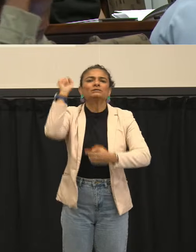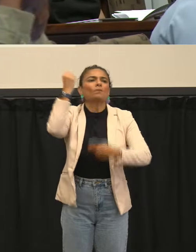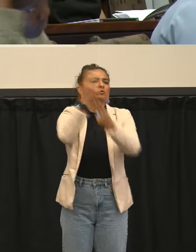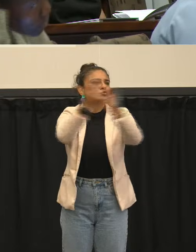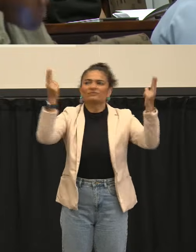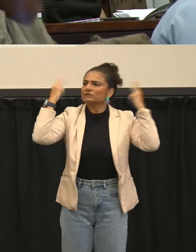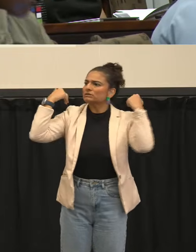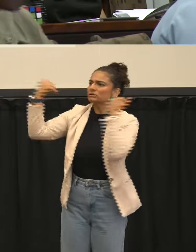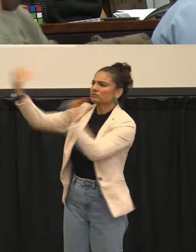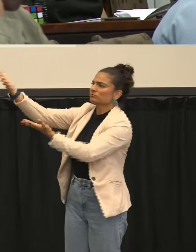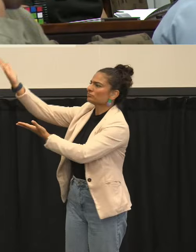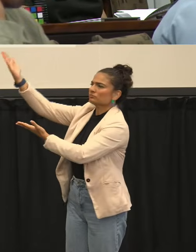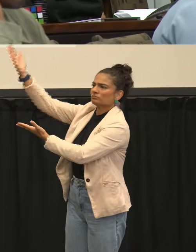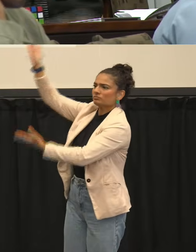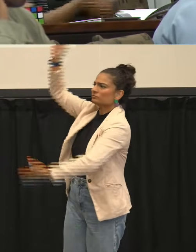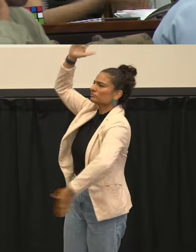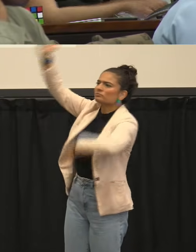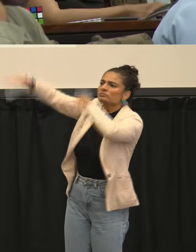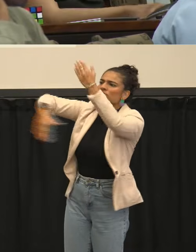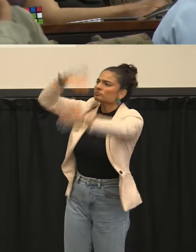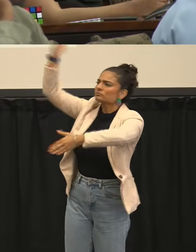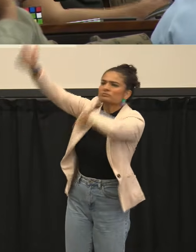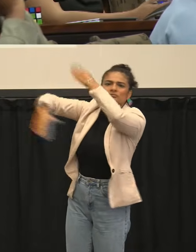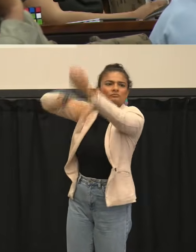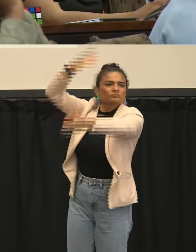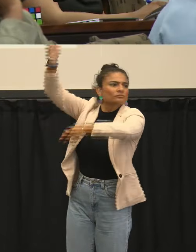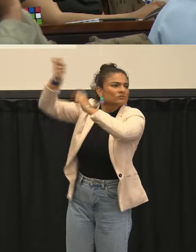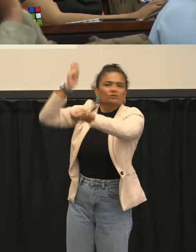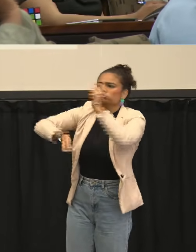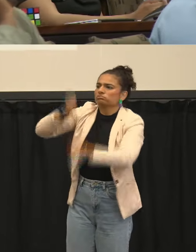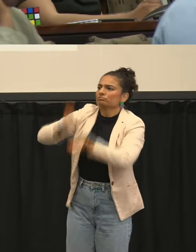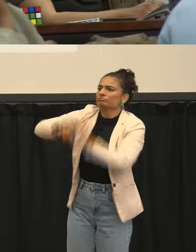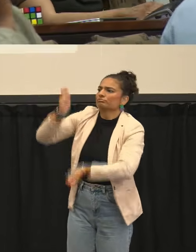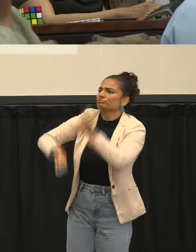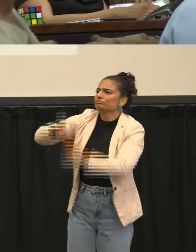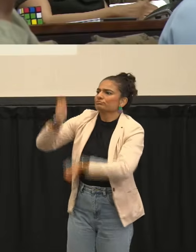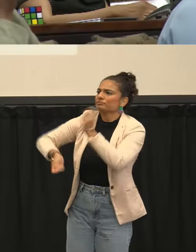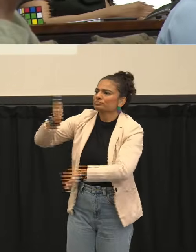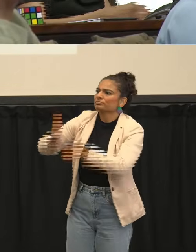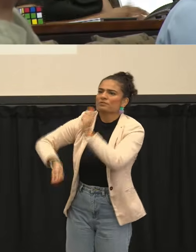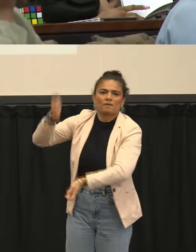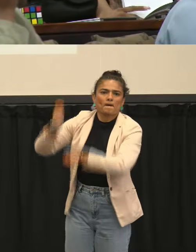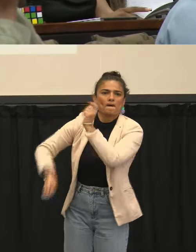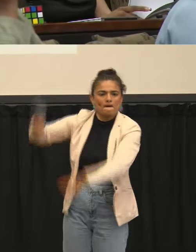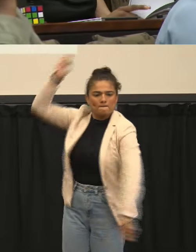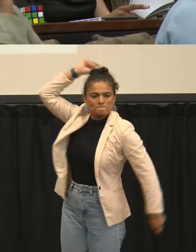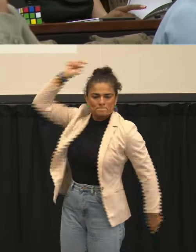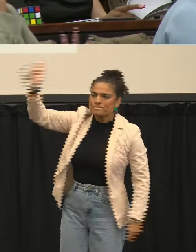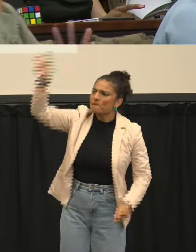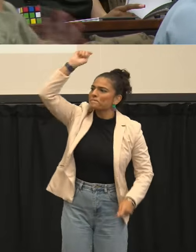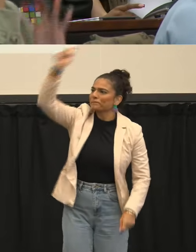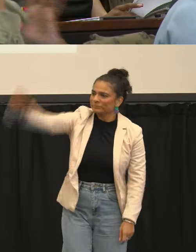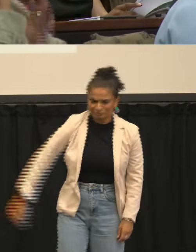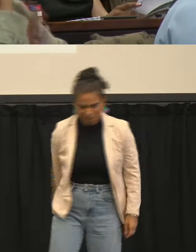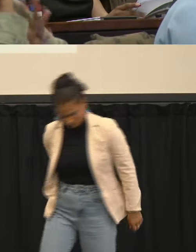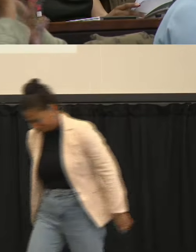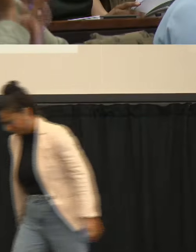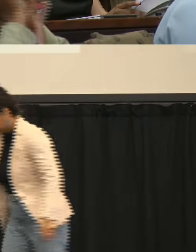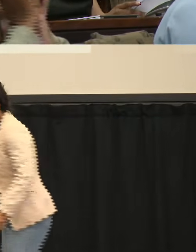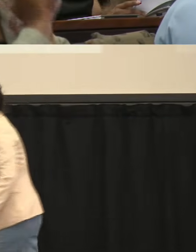Computer Science Department from Stellenbosch University, you are up first. Drum roll, please.